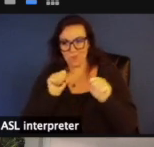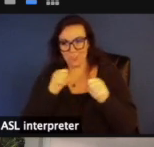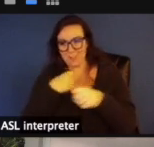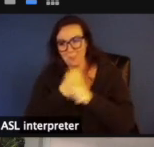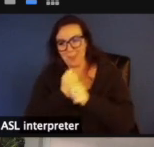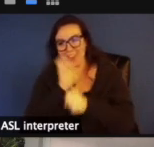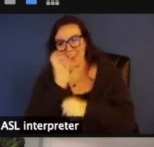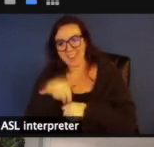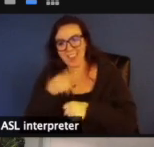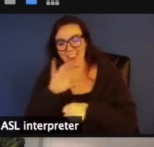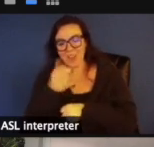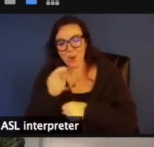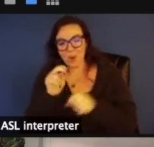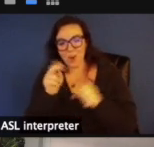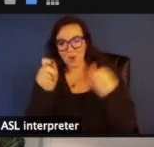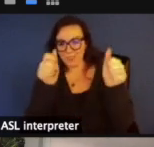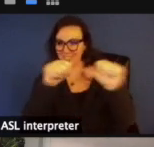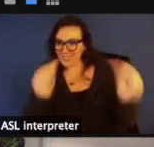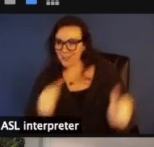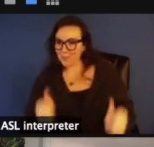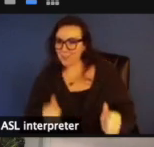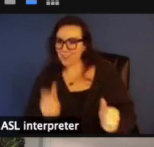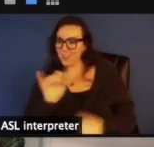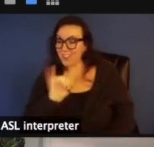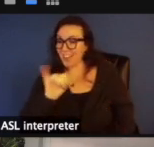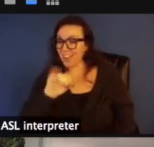the way that Judith did?